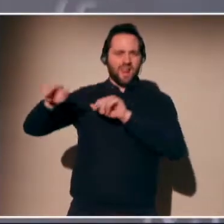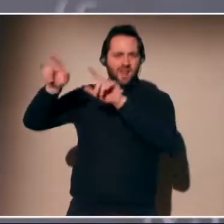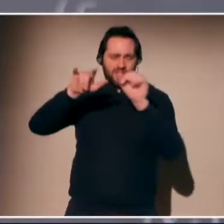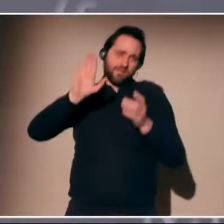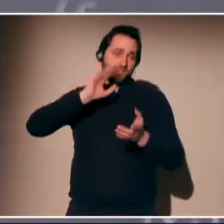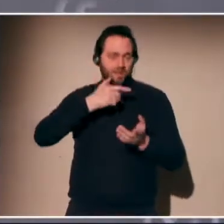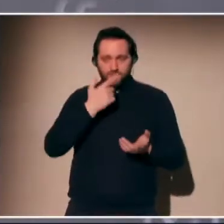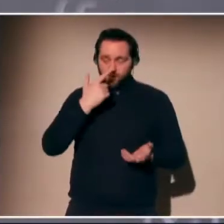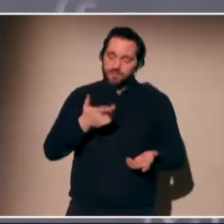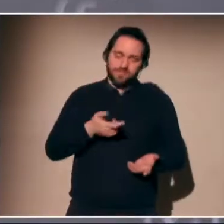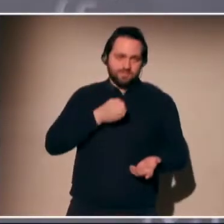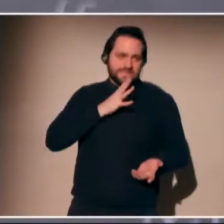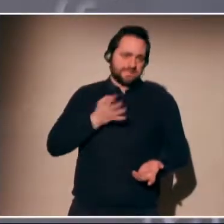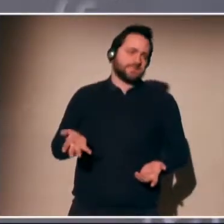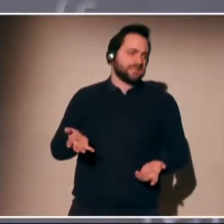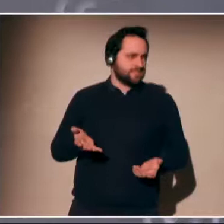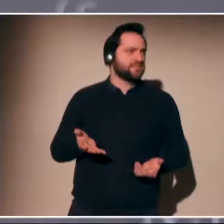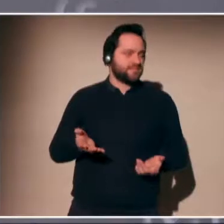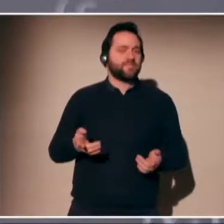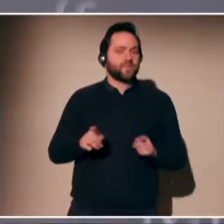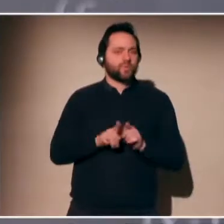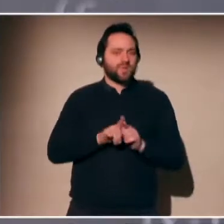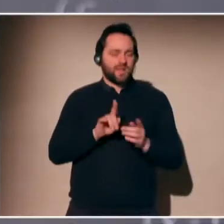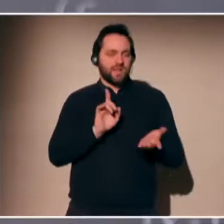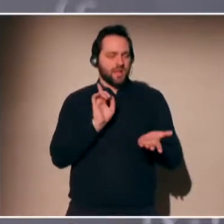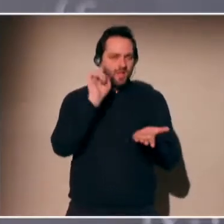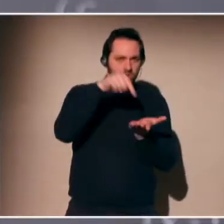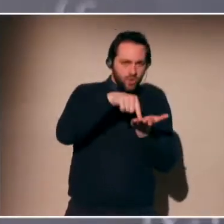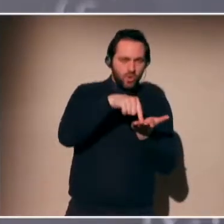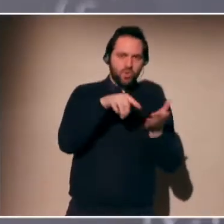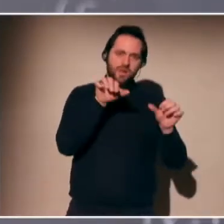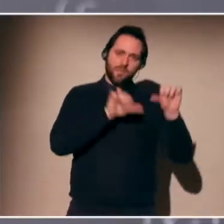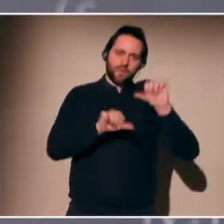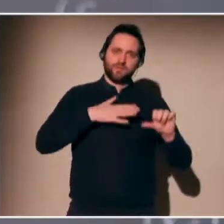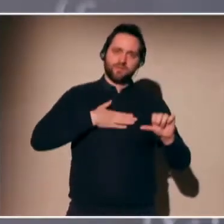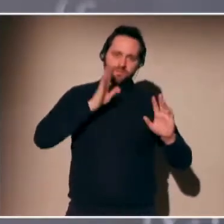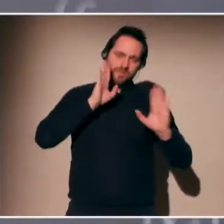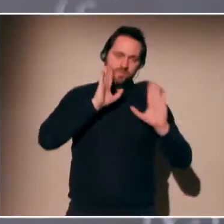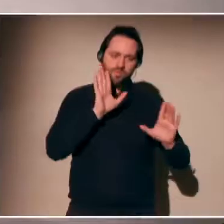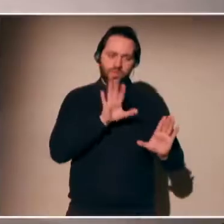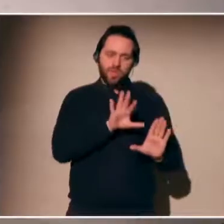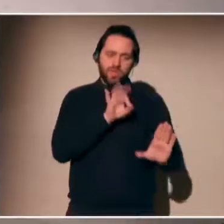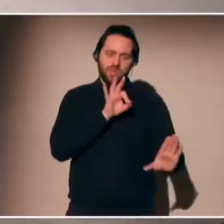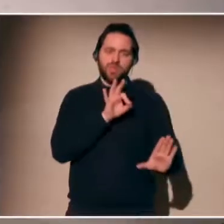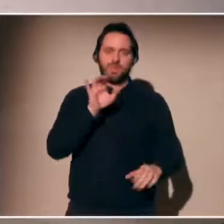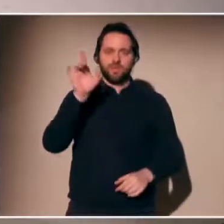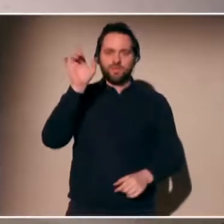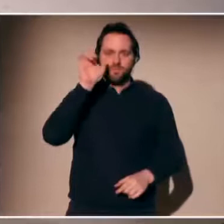specifically. The actual process of how Facebook chose the locations of its labs